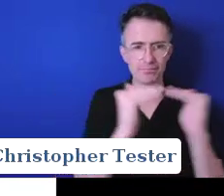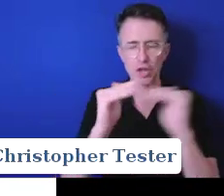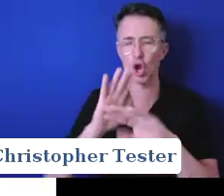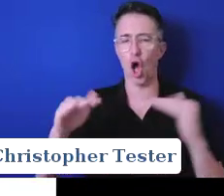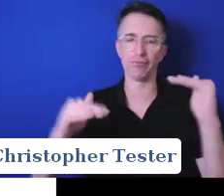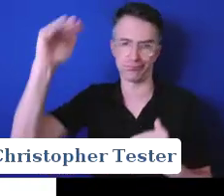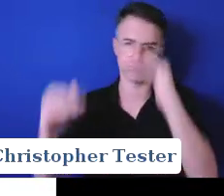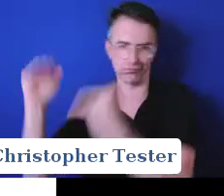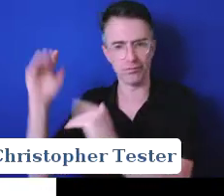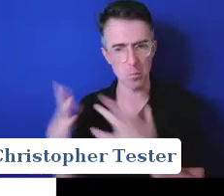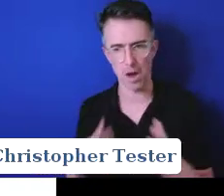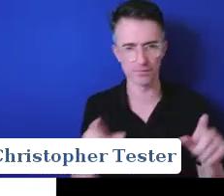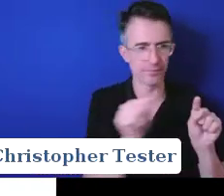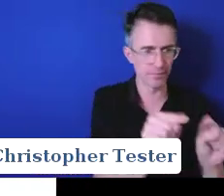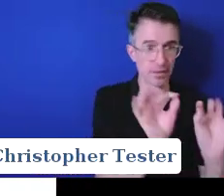exclusion or